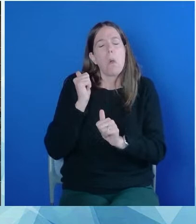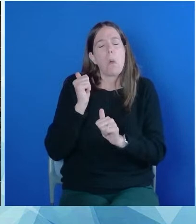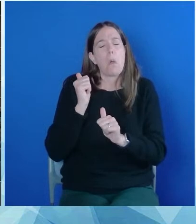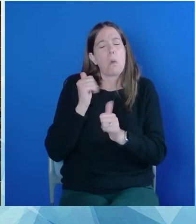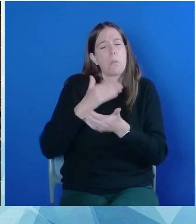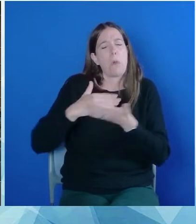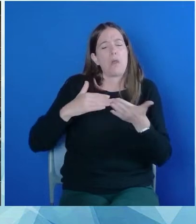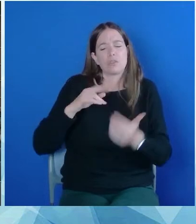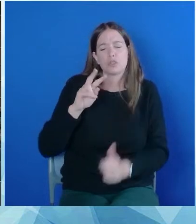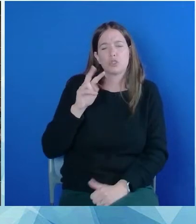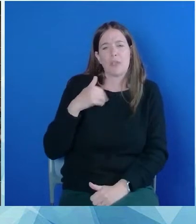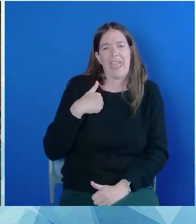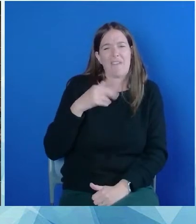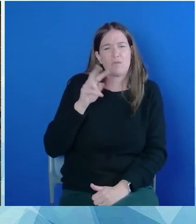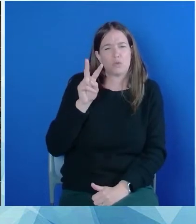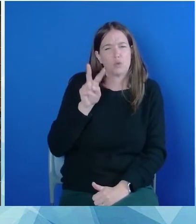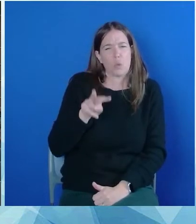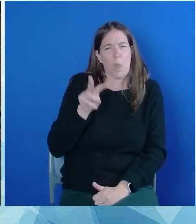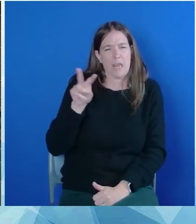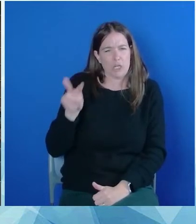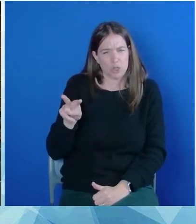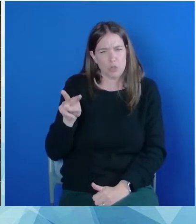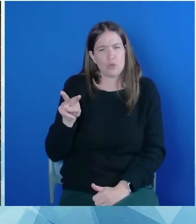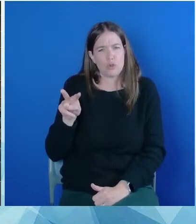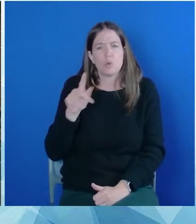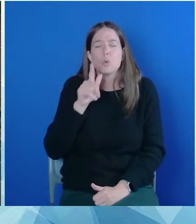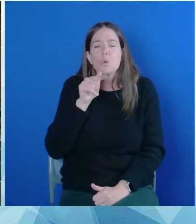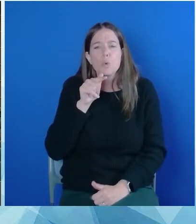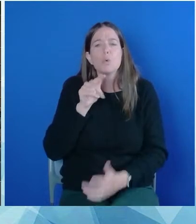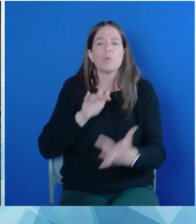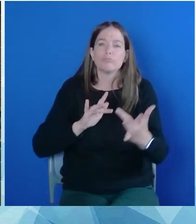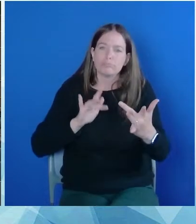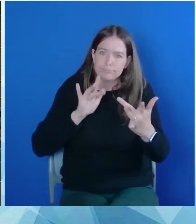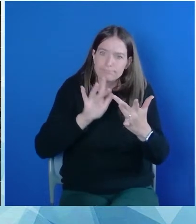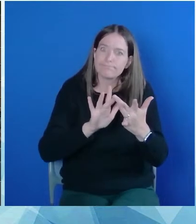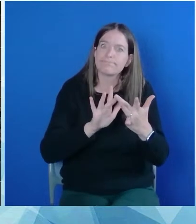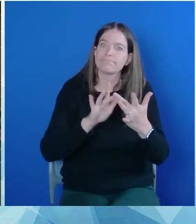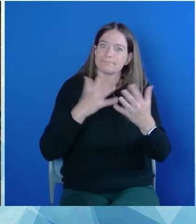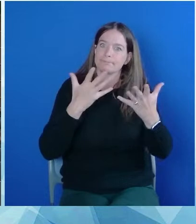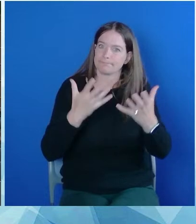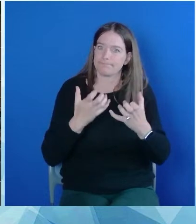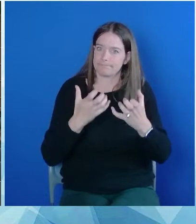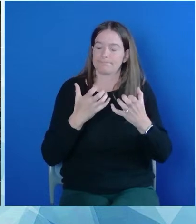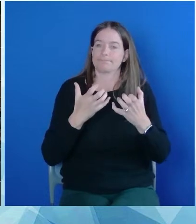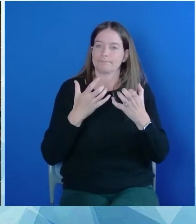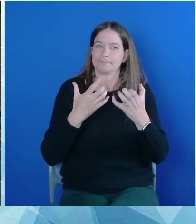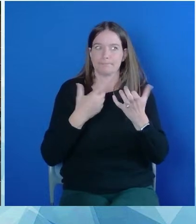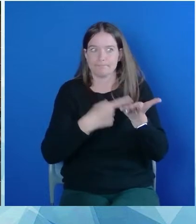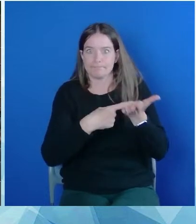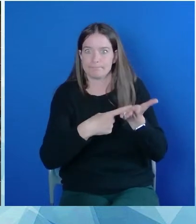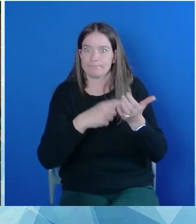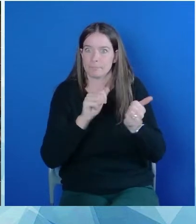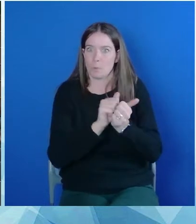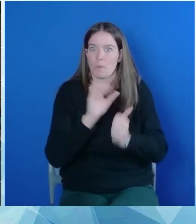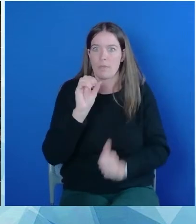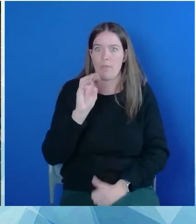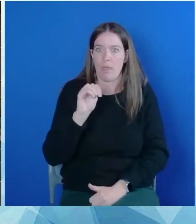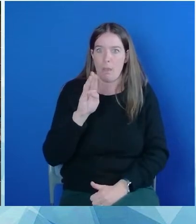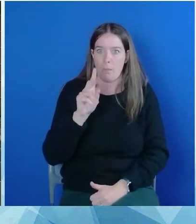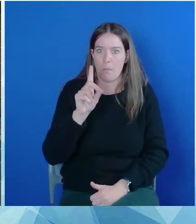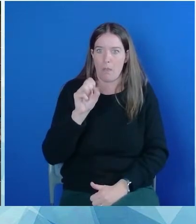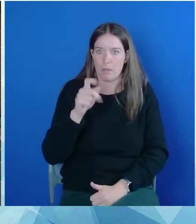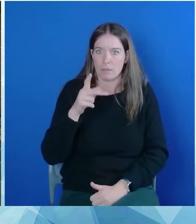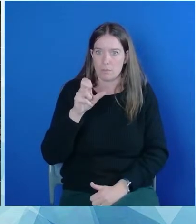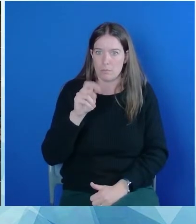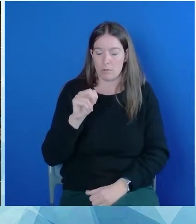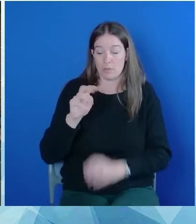I'll just give you a breakdown of kind of who they were. So of those 20 requests that I